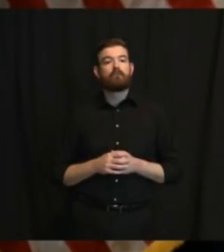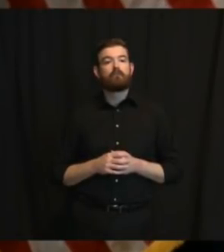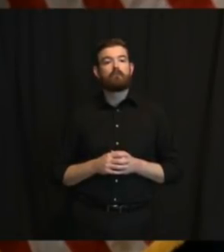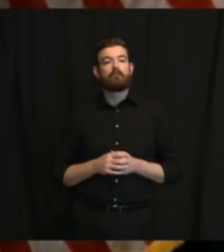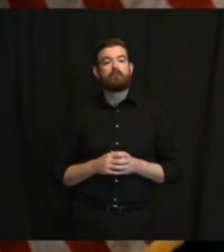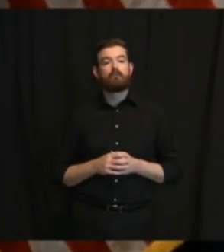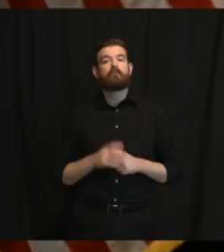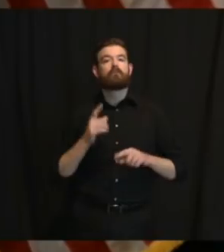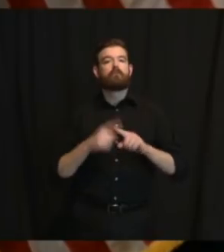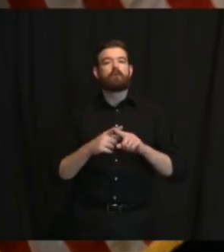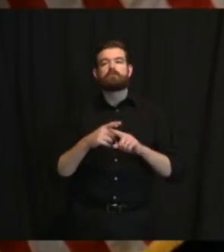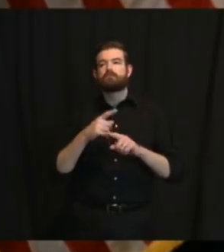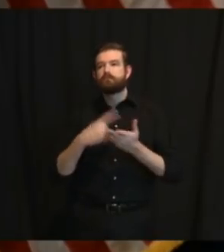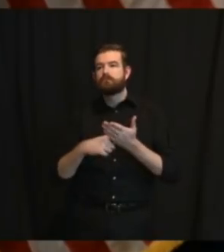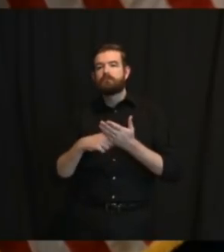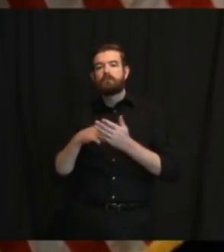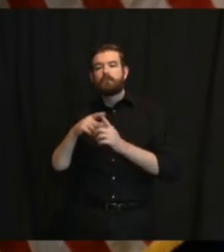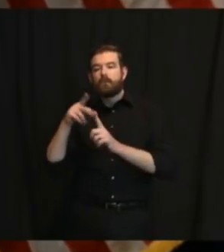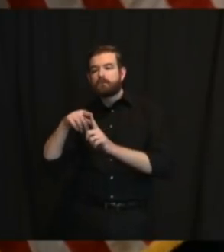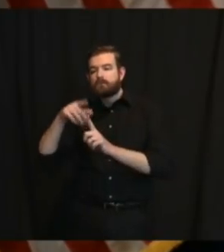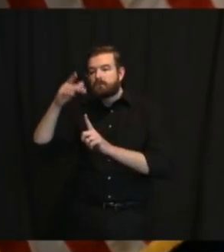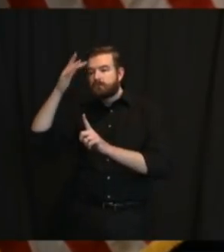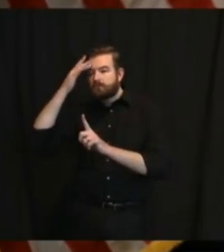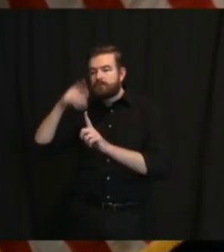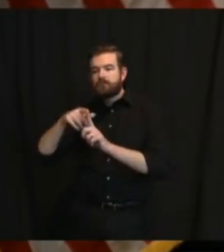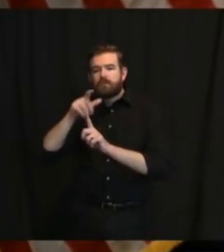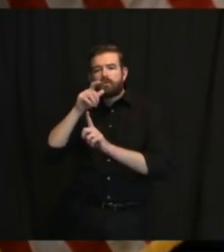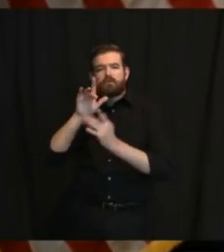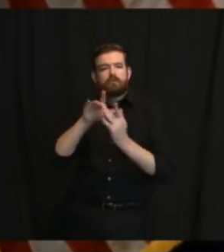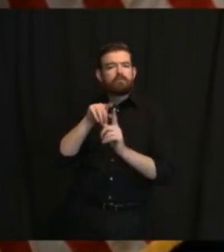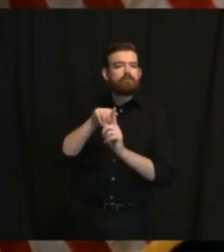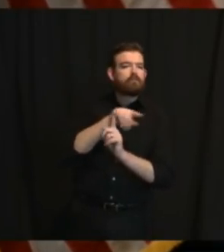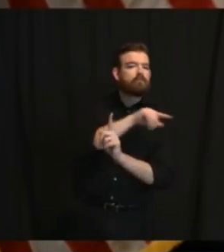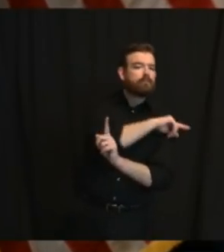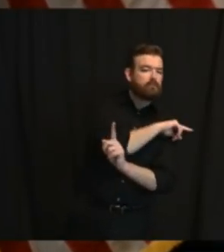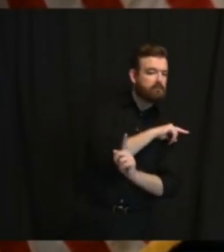infrastructure that underpins it going forward. Thank you all. God bless you all.